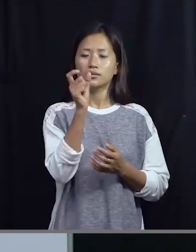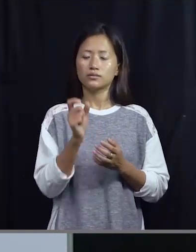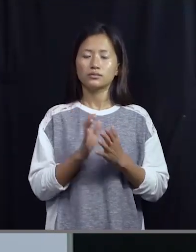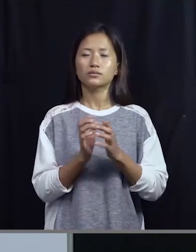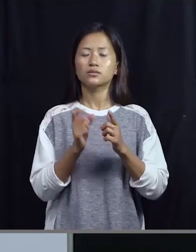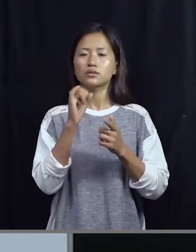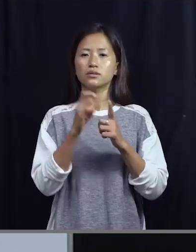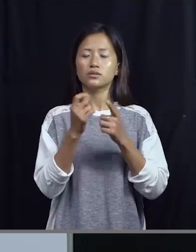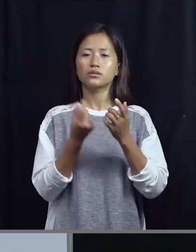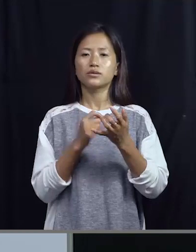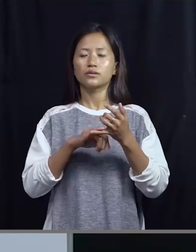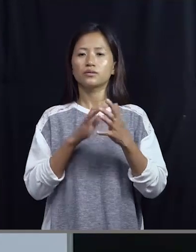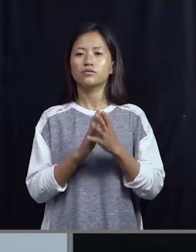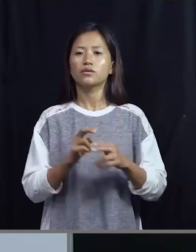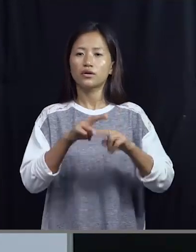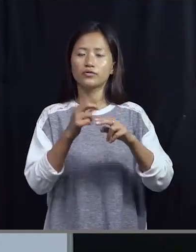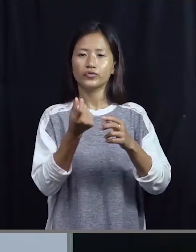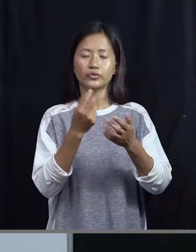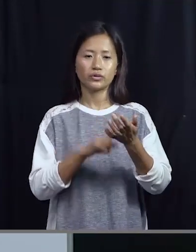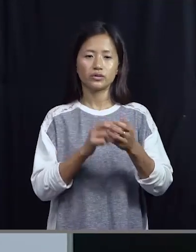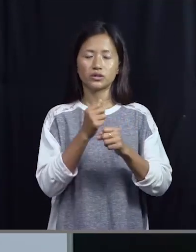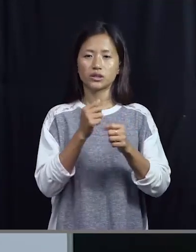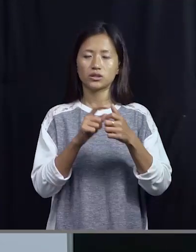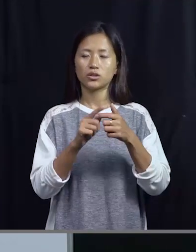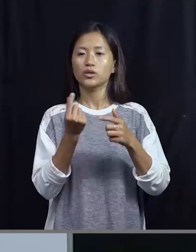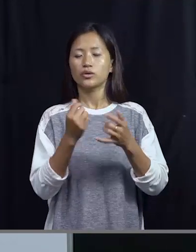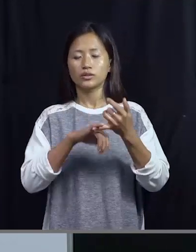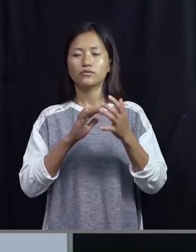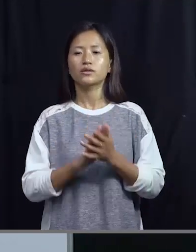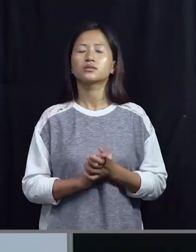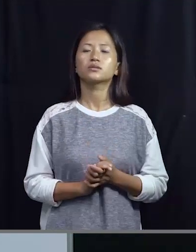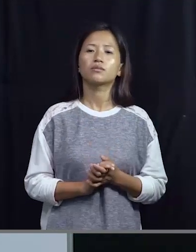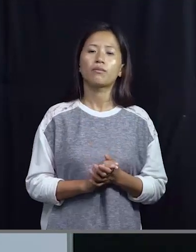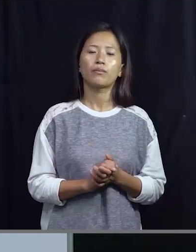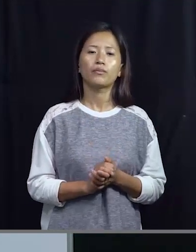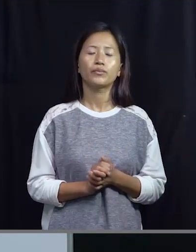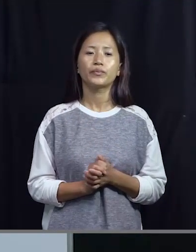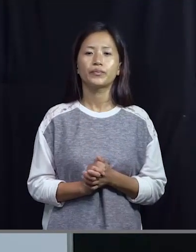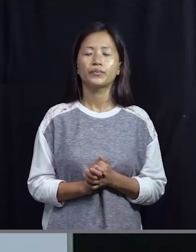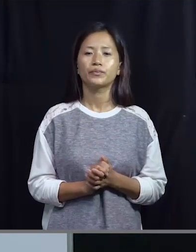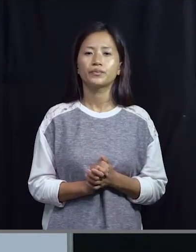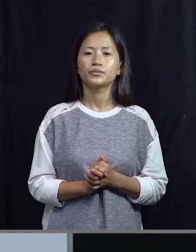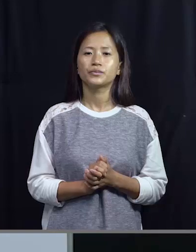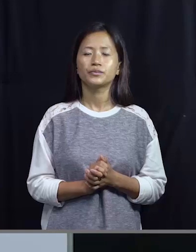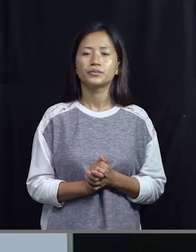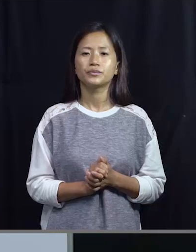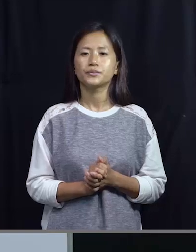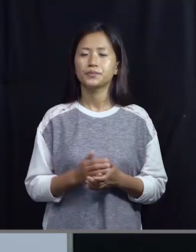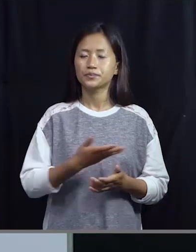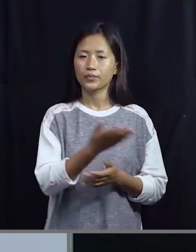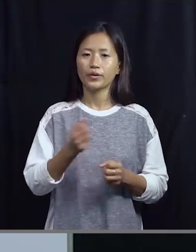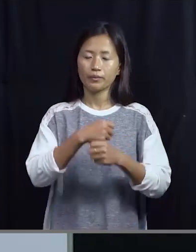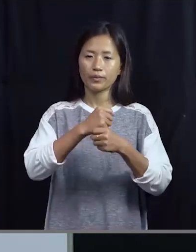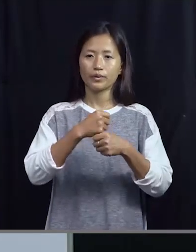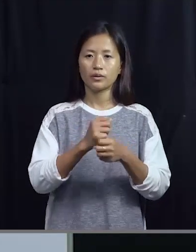industries from fungal spores. That means from fungus. from the fungus, F-U-N-G-U-S. They make